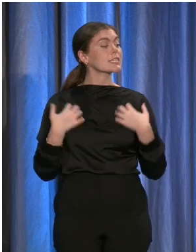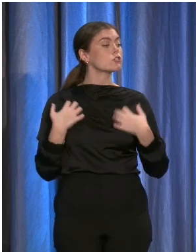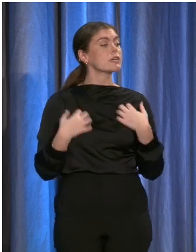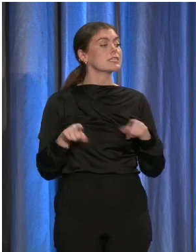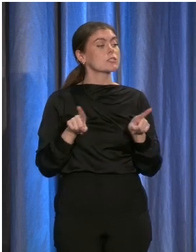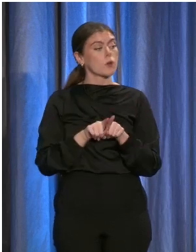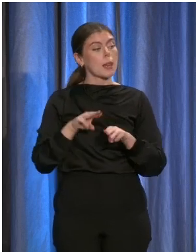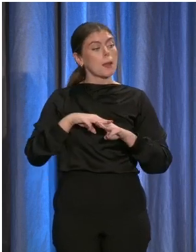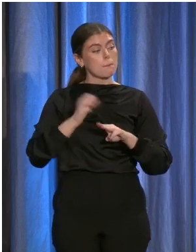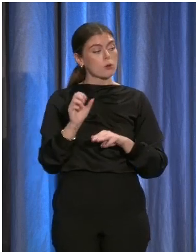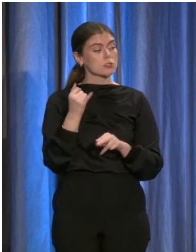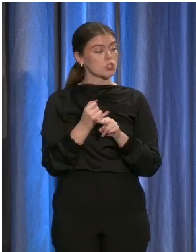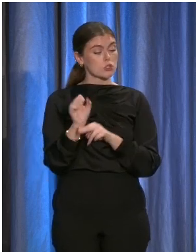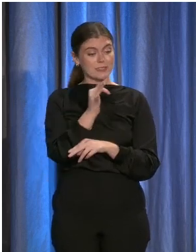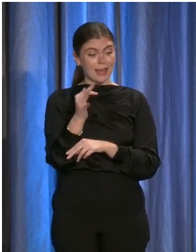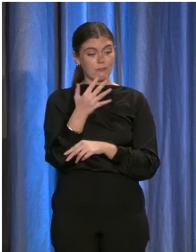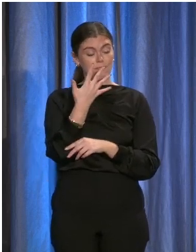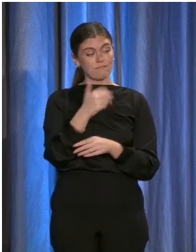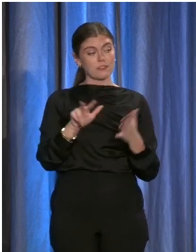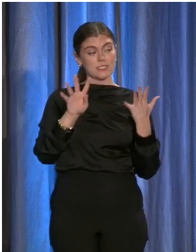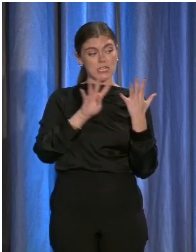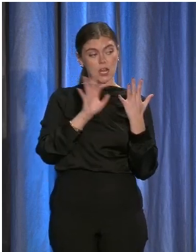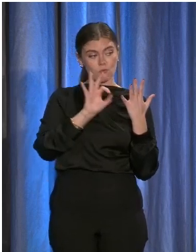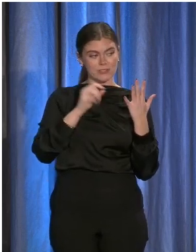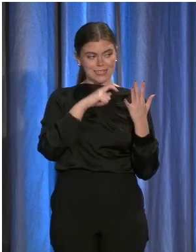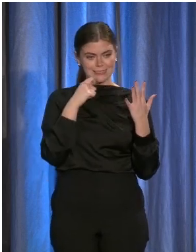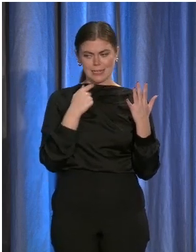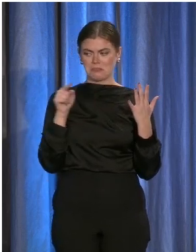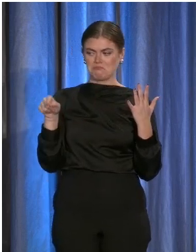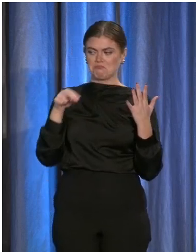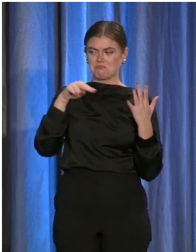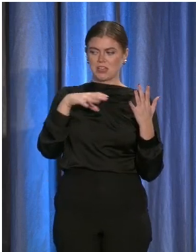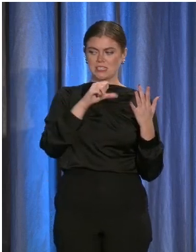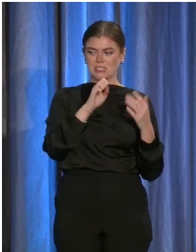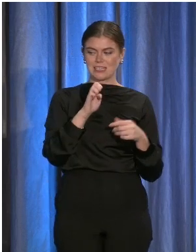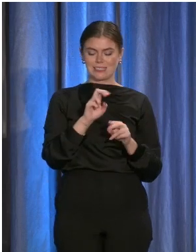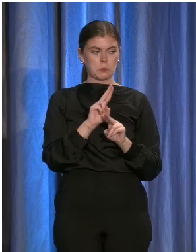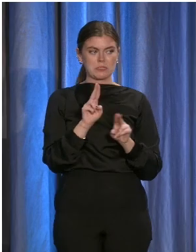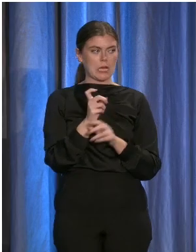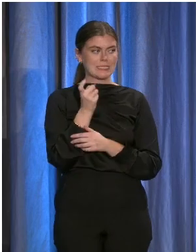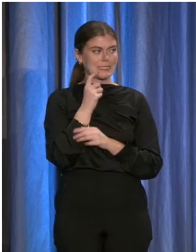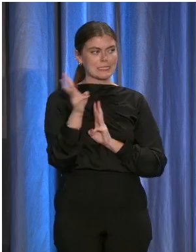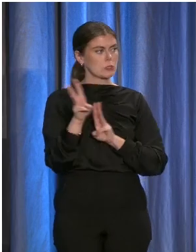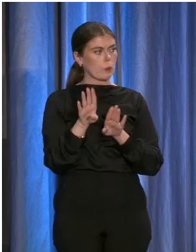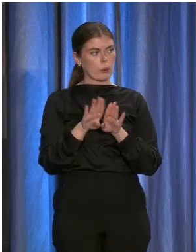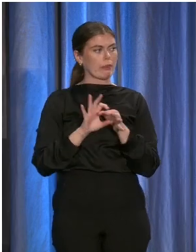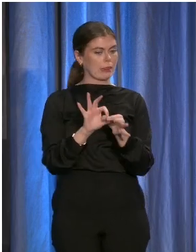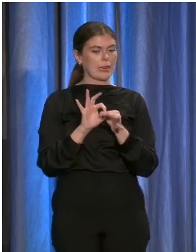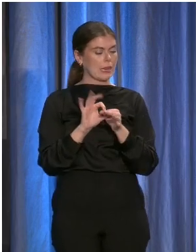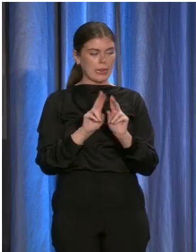Interestingly, a majority of school staff, 59%, said they did not find the NCSE very easy to work